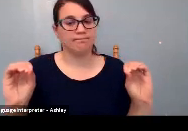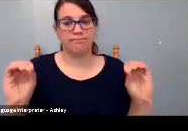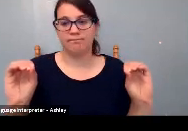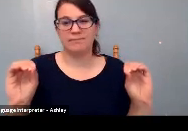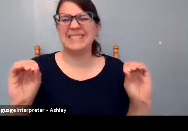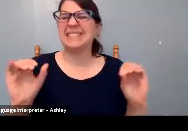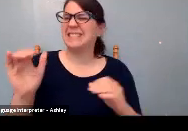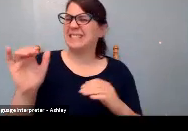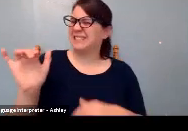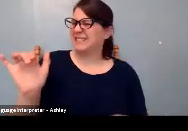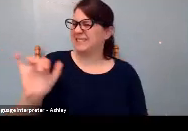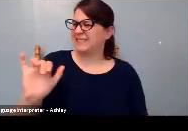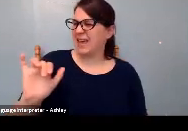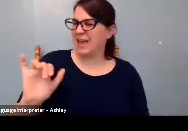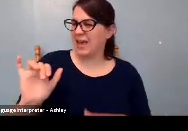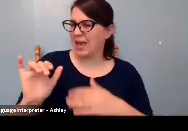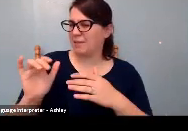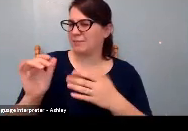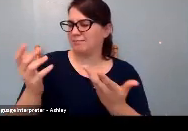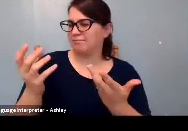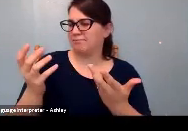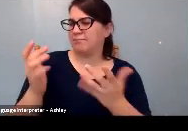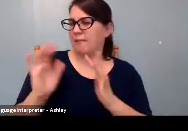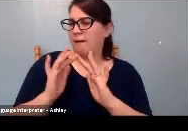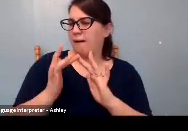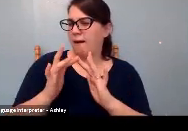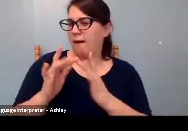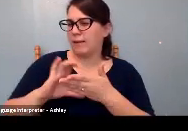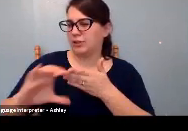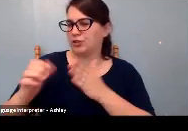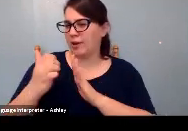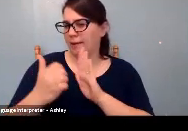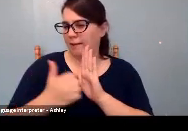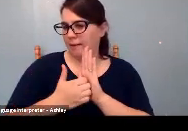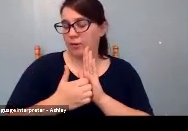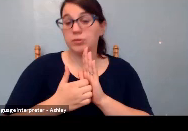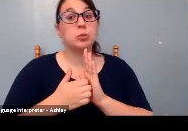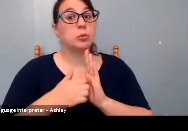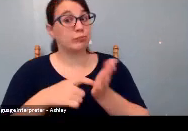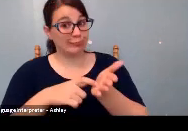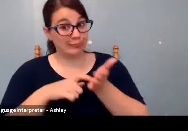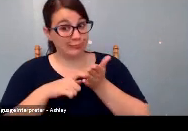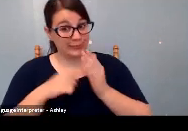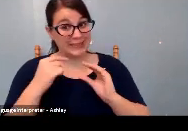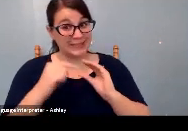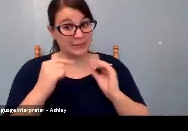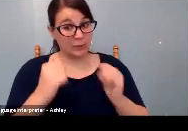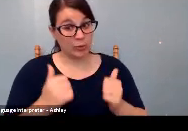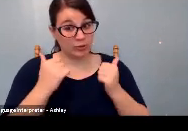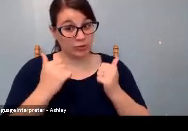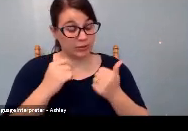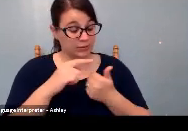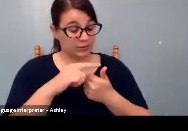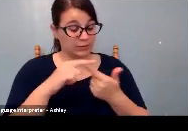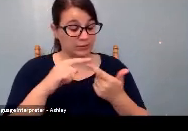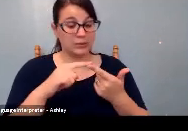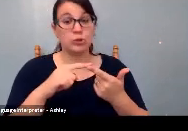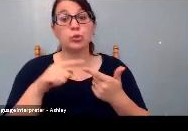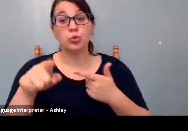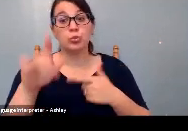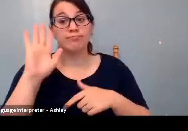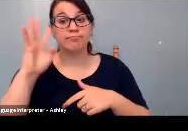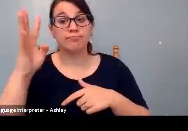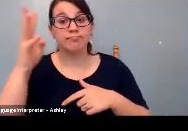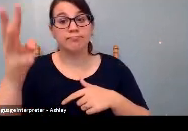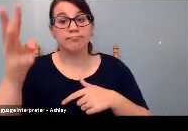checking account. You do need an email address to enroll, and you're going to be creating a username and password. So when